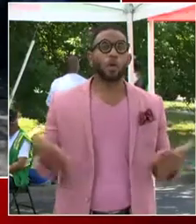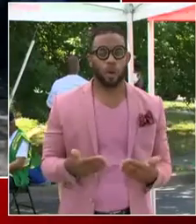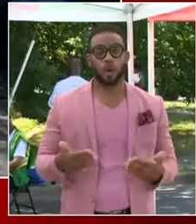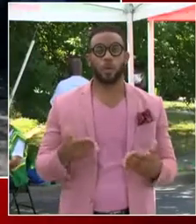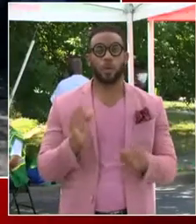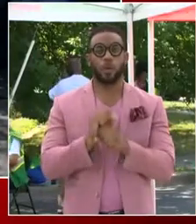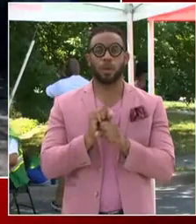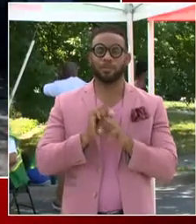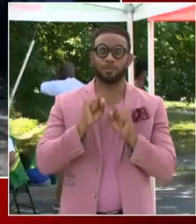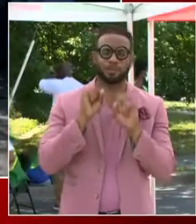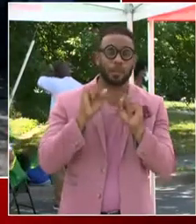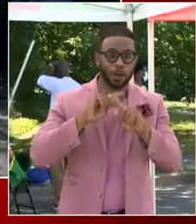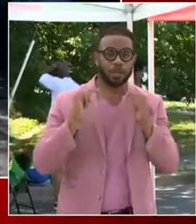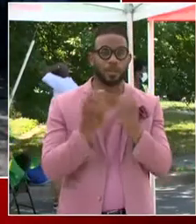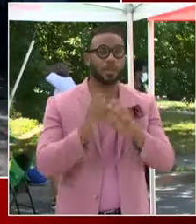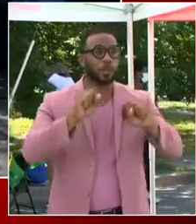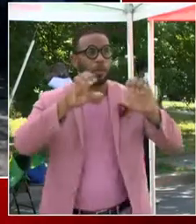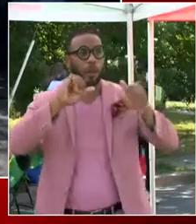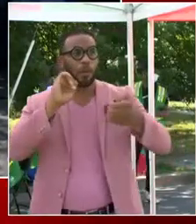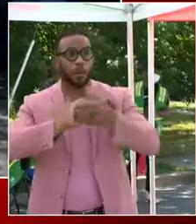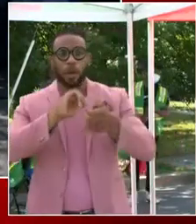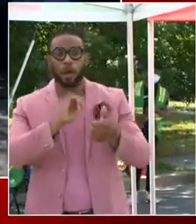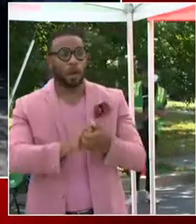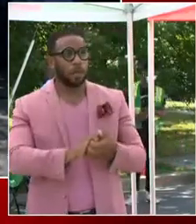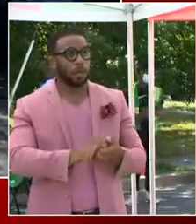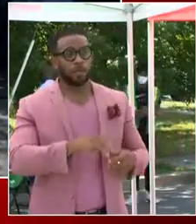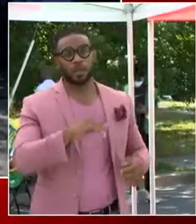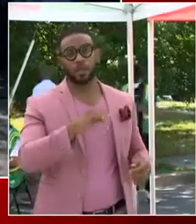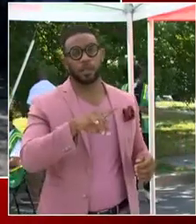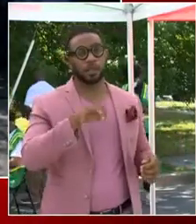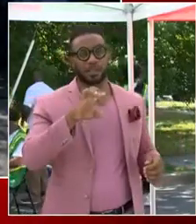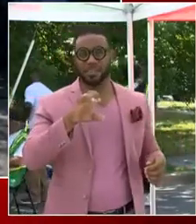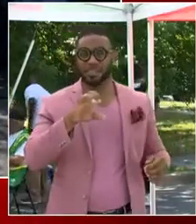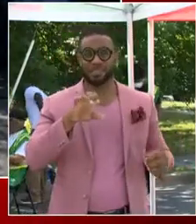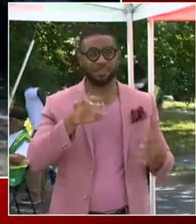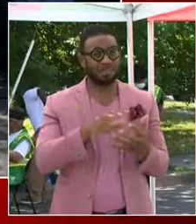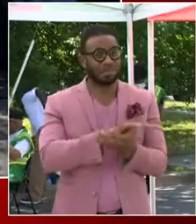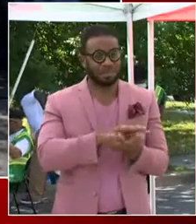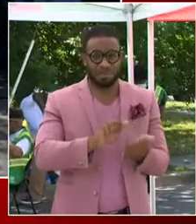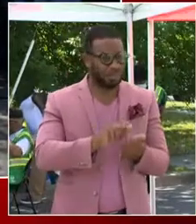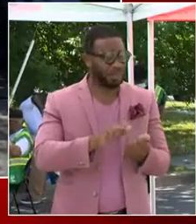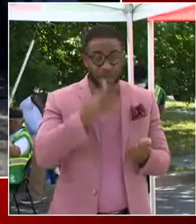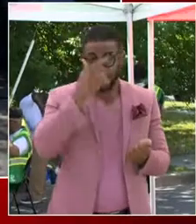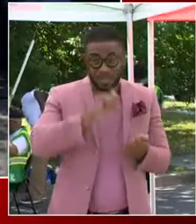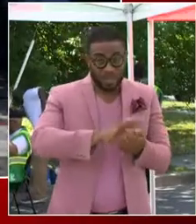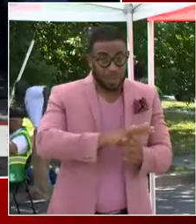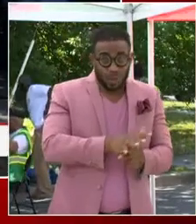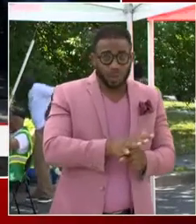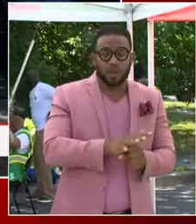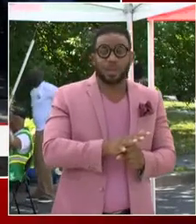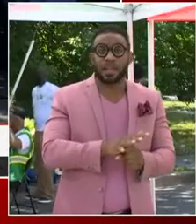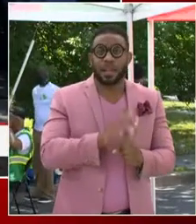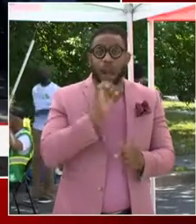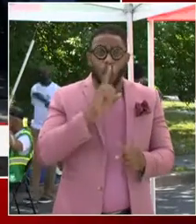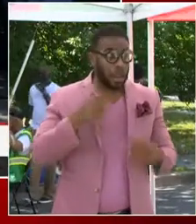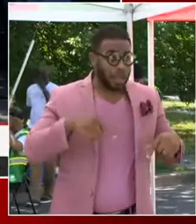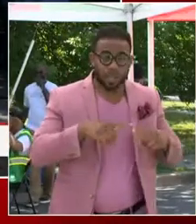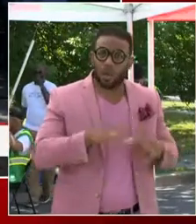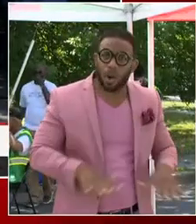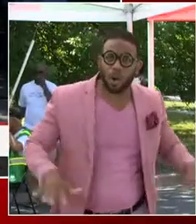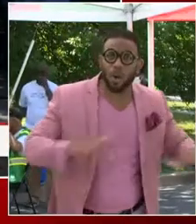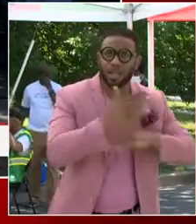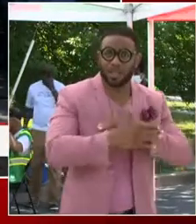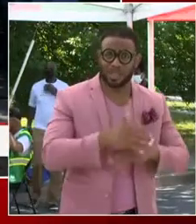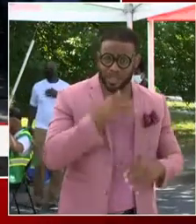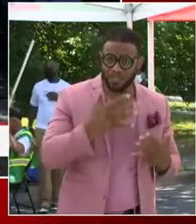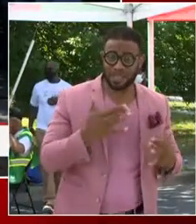an incredible team and incredible partners. We have seen this devastating effect that's not only affecting the residents of the district, but across the country. And we're not